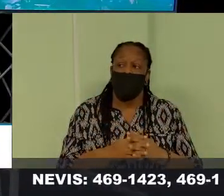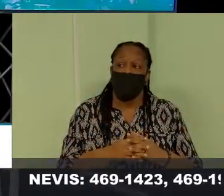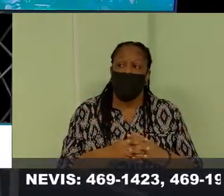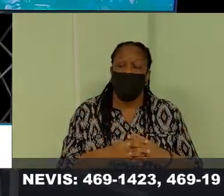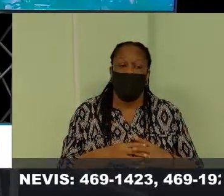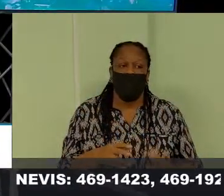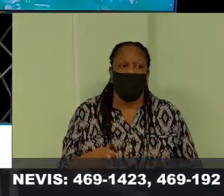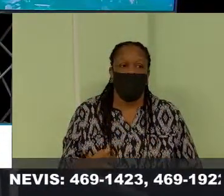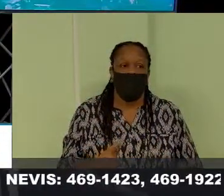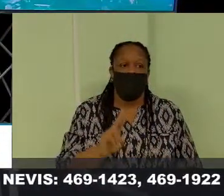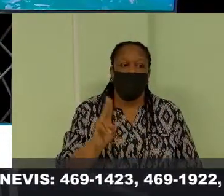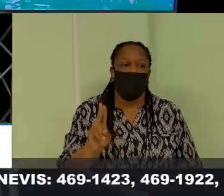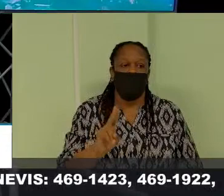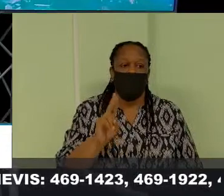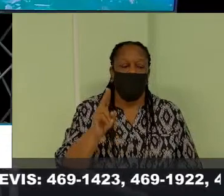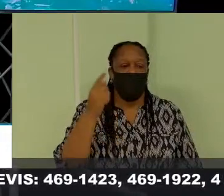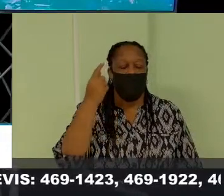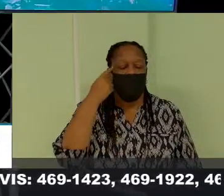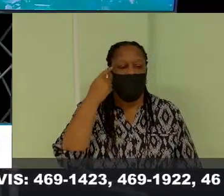experiments.